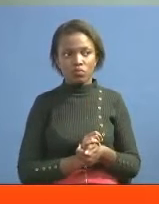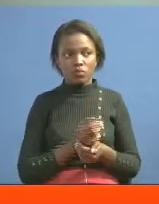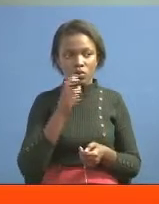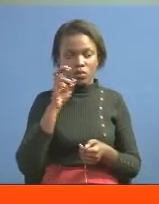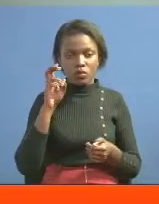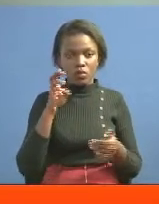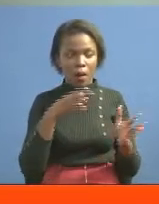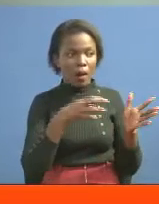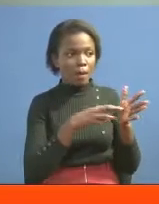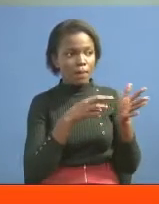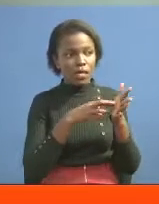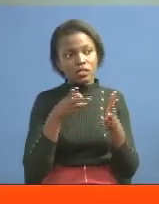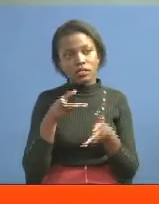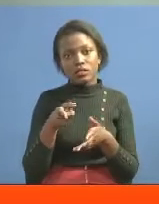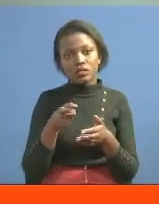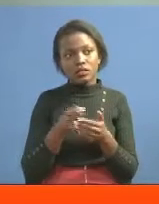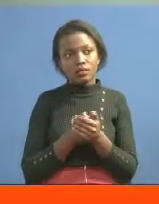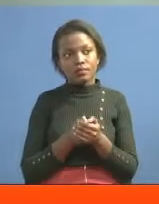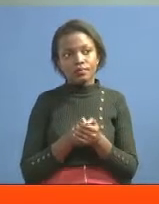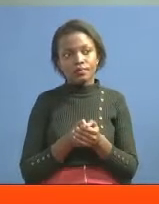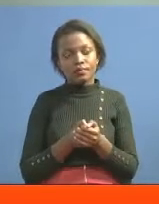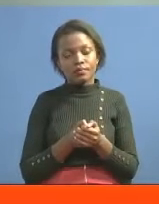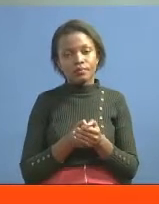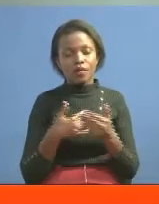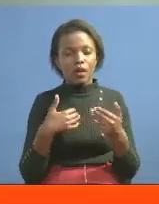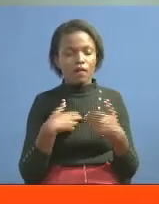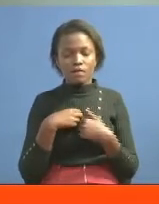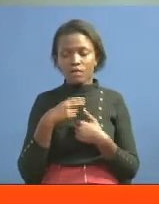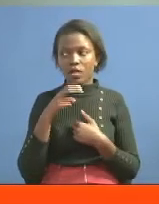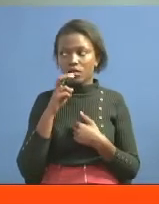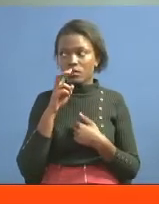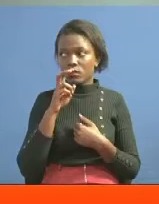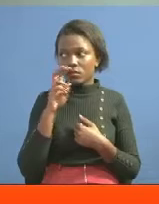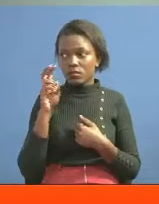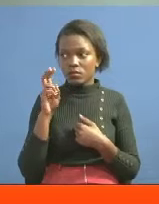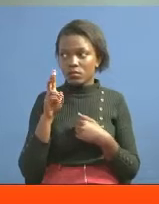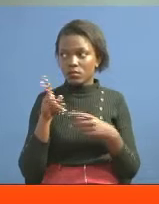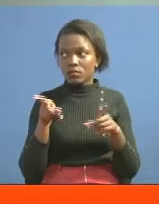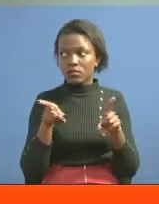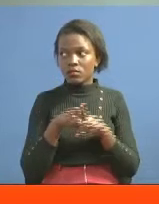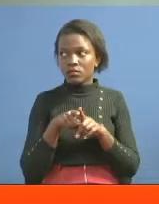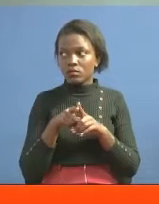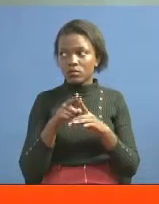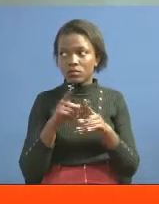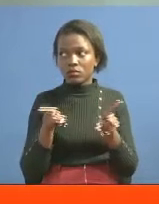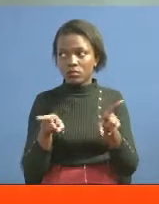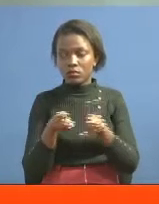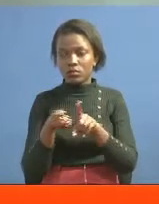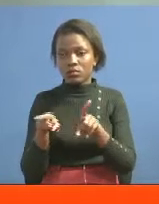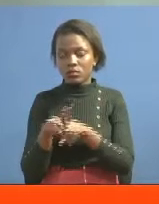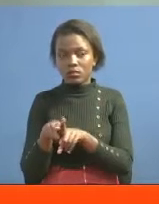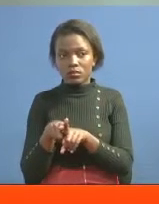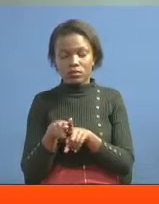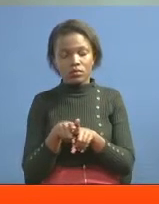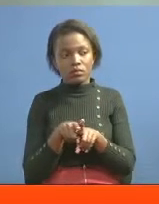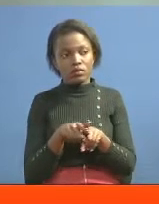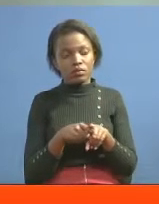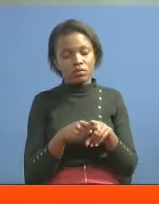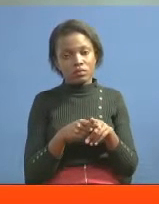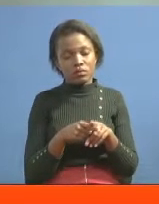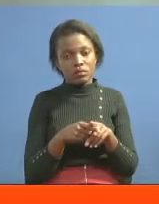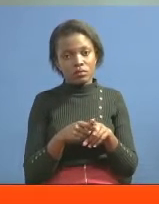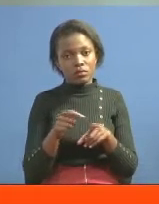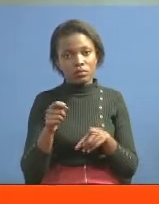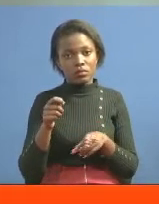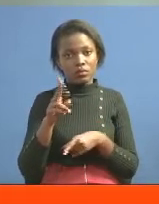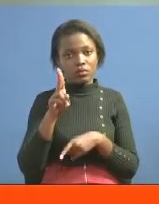this particular matter now, we have seen also some turbulence in this particular